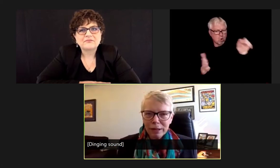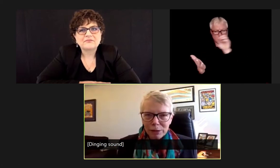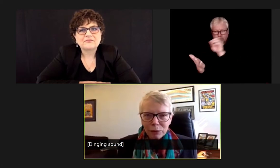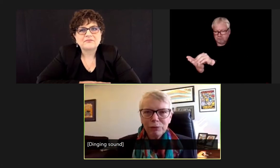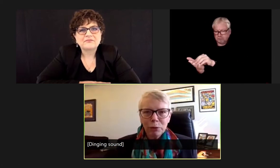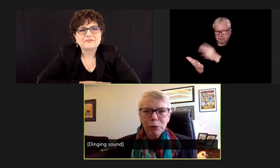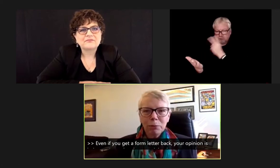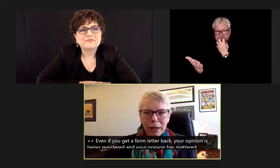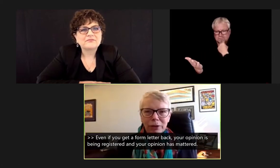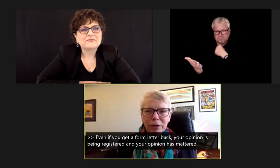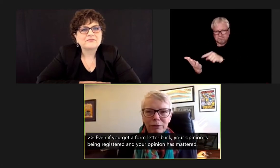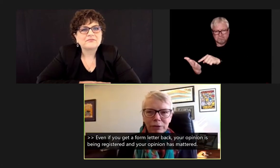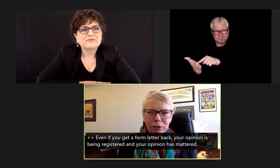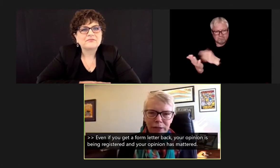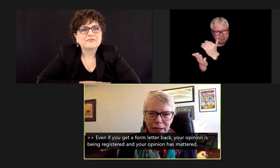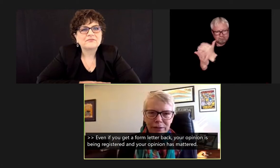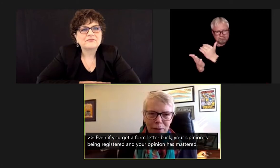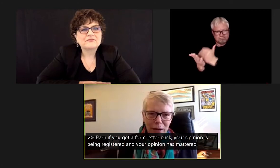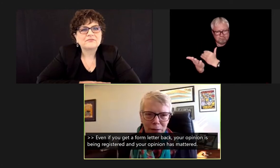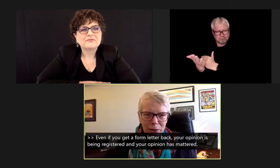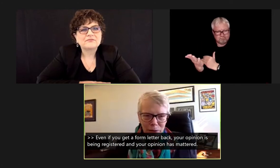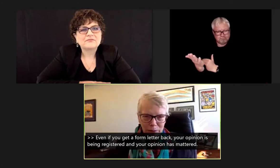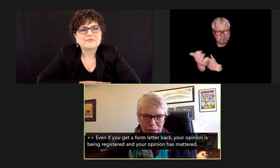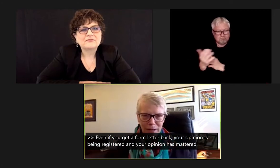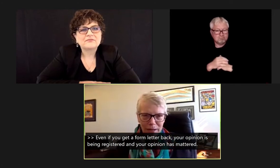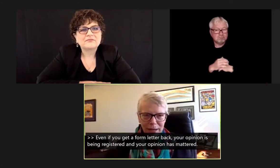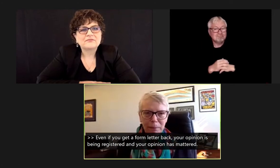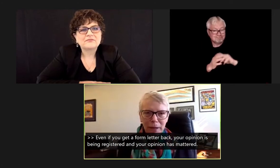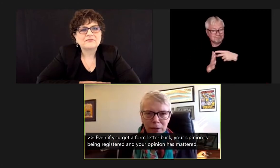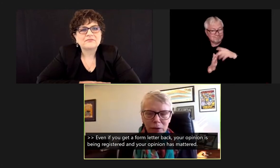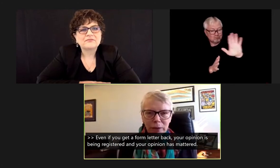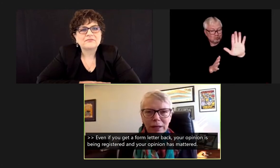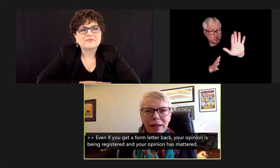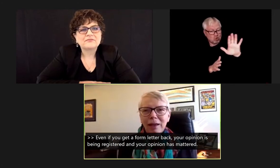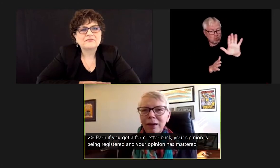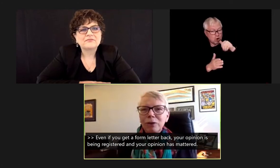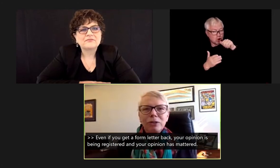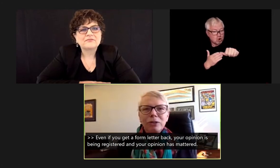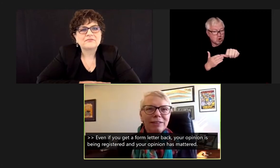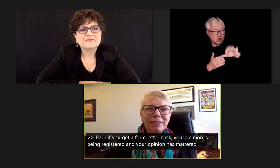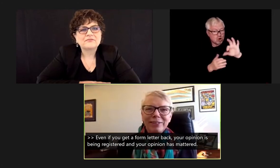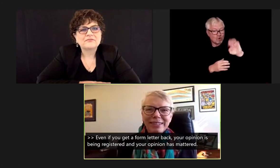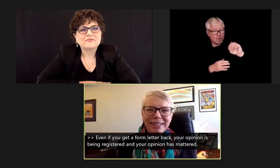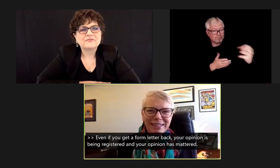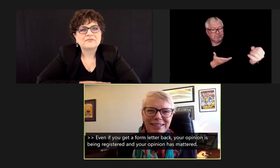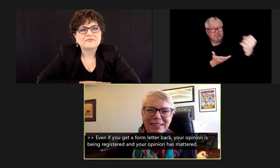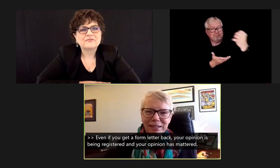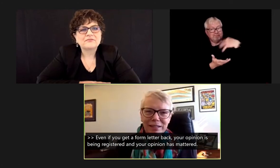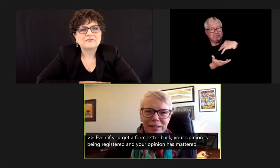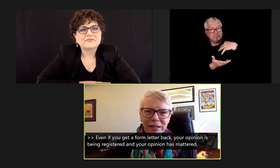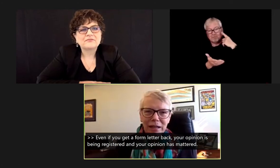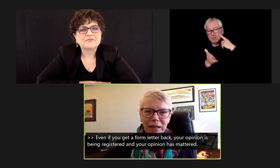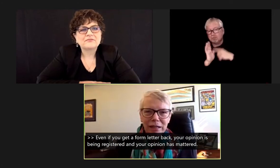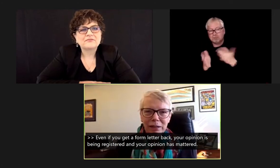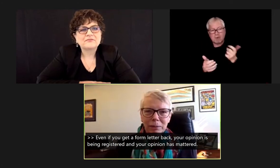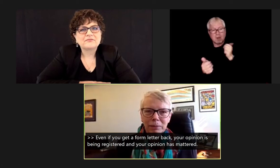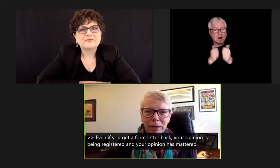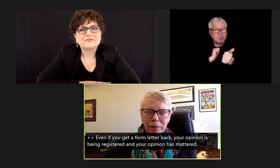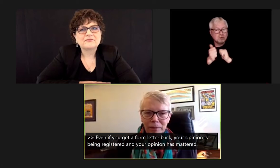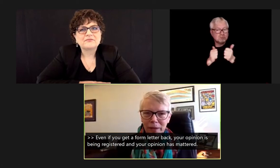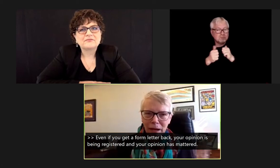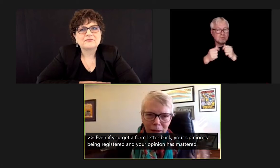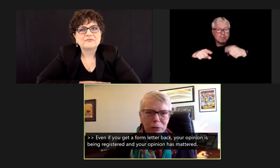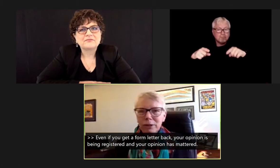Send the form letter if there's a case, a campaign going, or send 2 sentences.